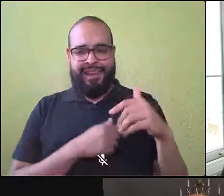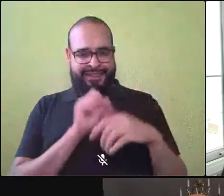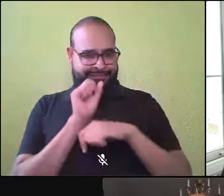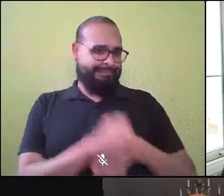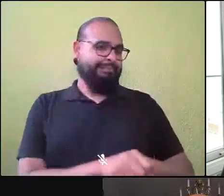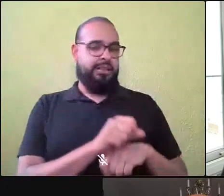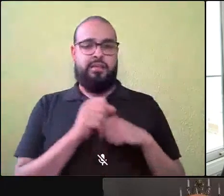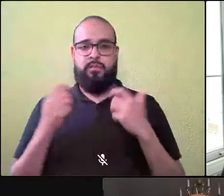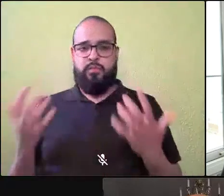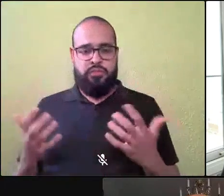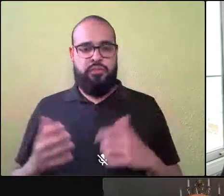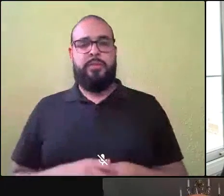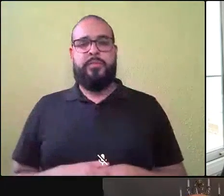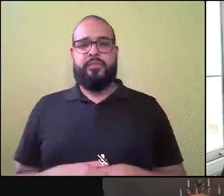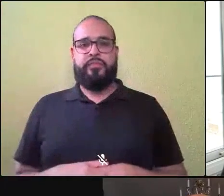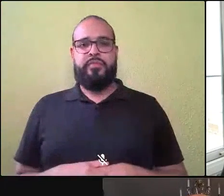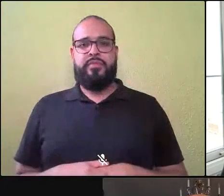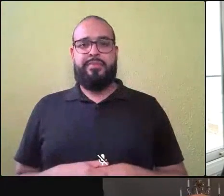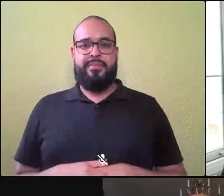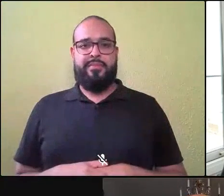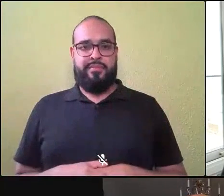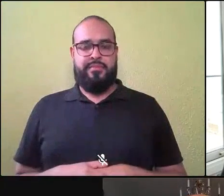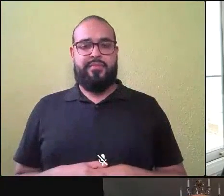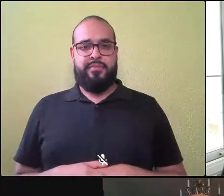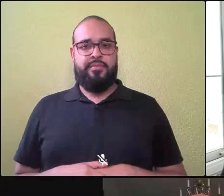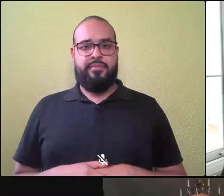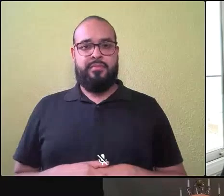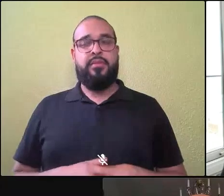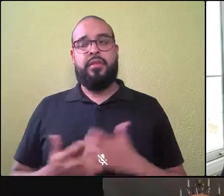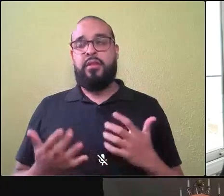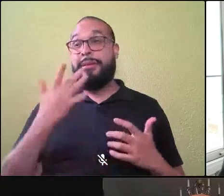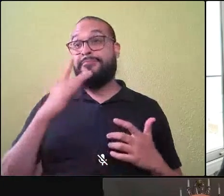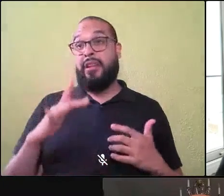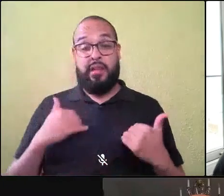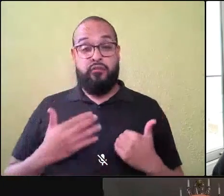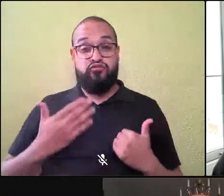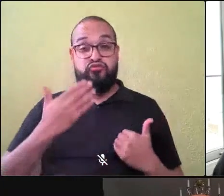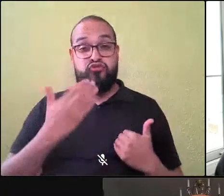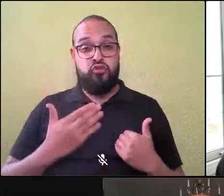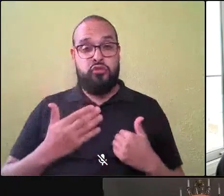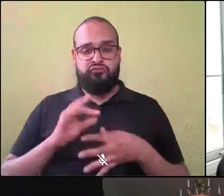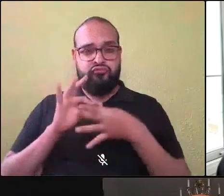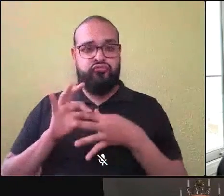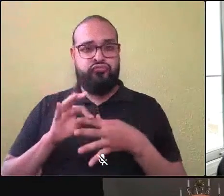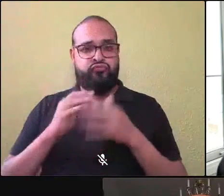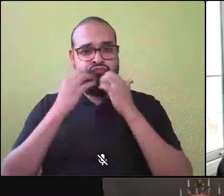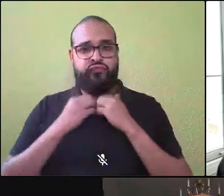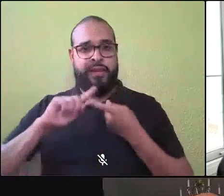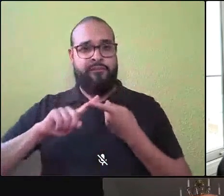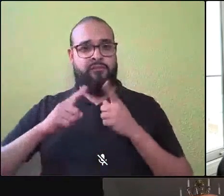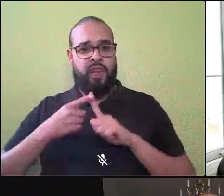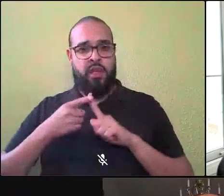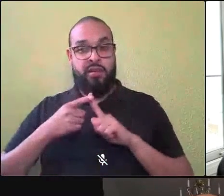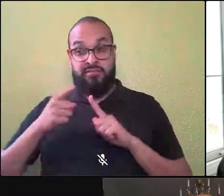I've sort of created that I've developed really meaningful friendships with. And so those folks are the people that show up. Those are